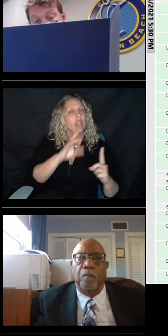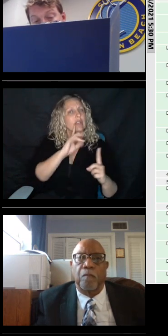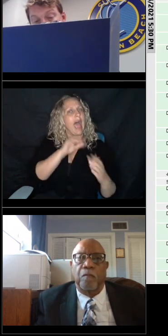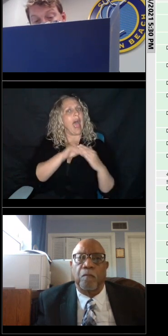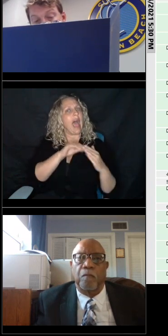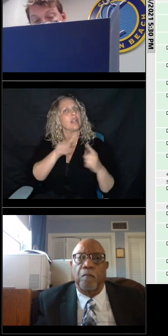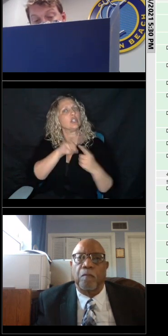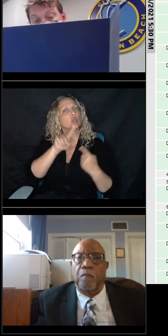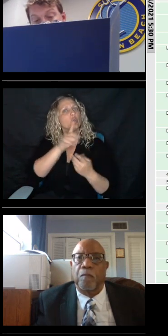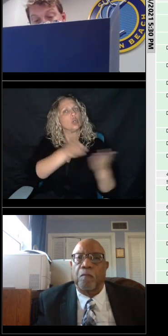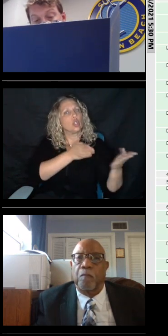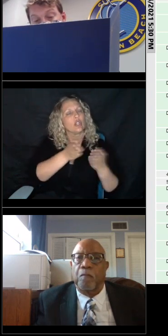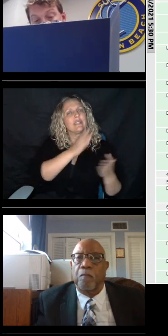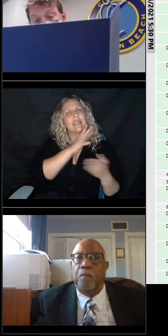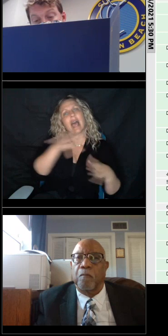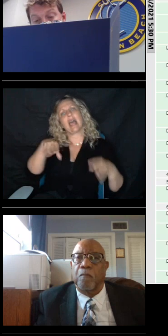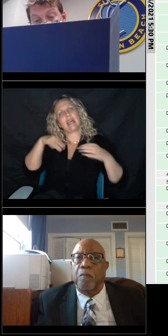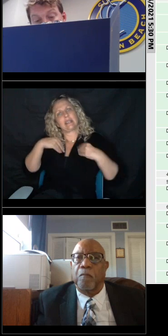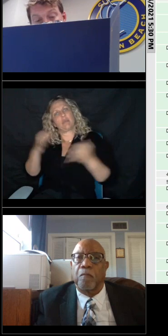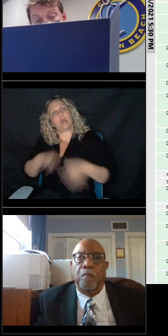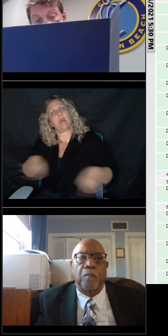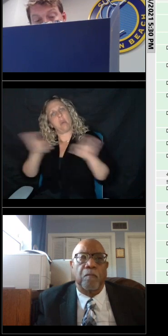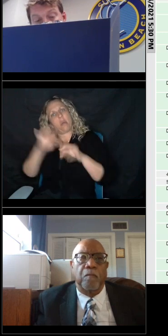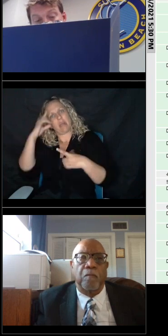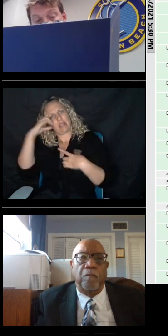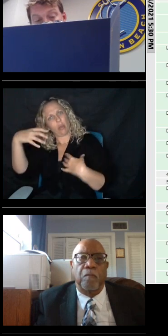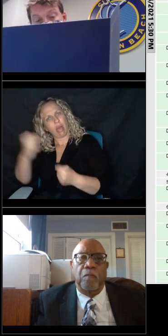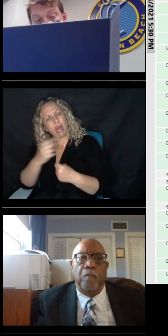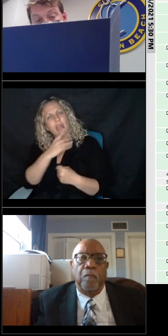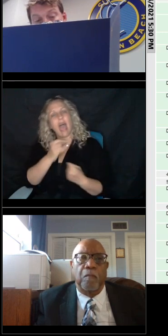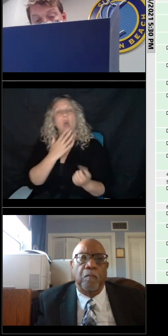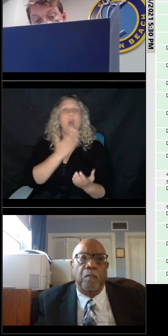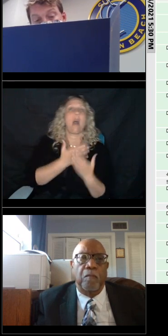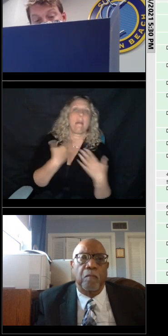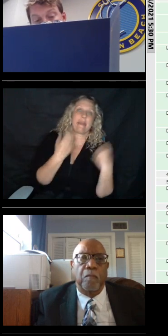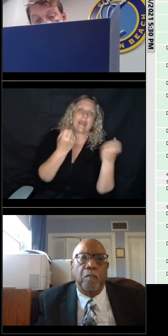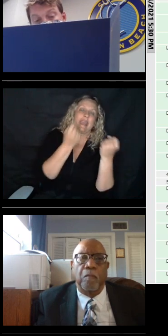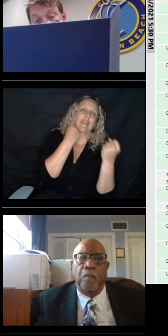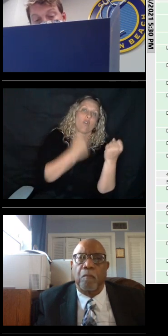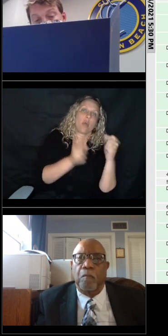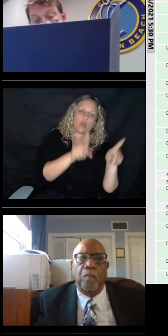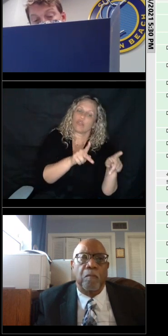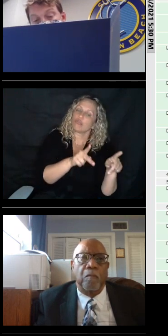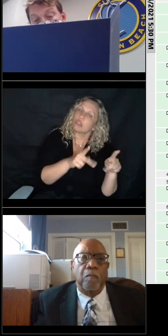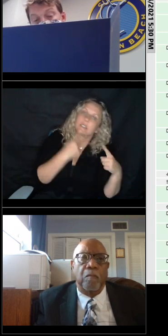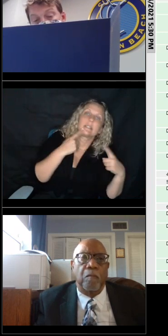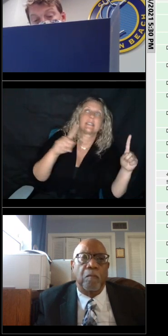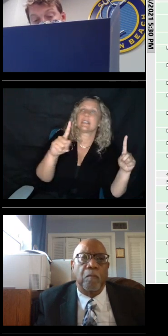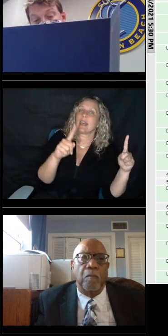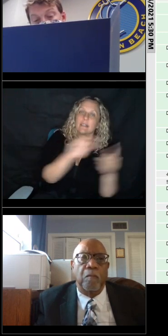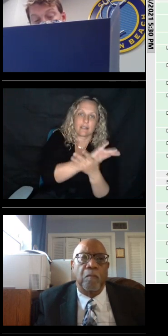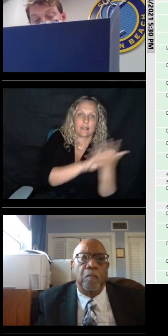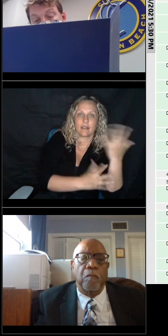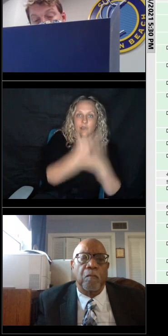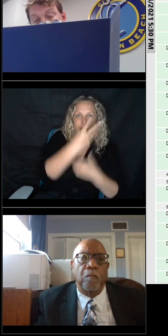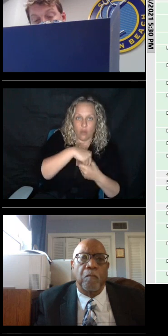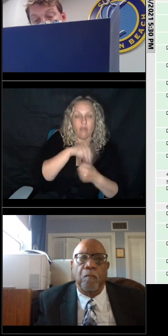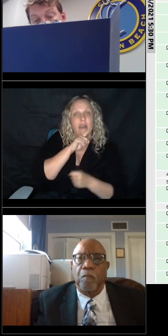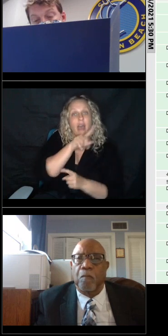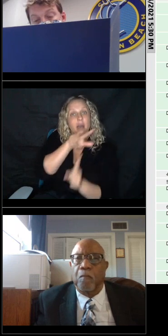to services, and acceptance of the importance of mental health and well-being to a person's overall success, and supports the